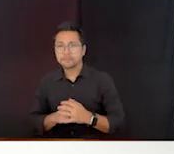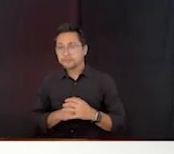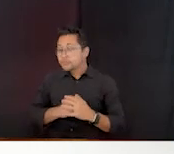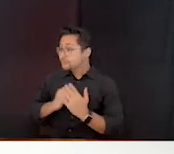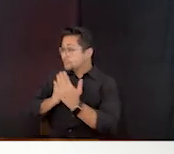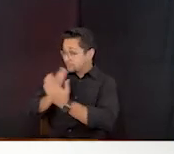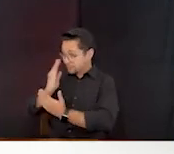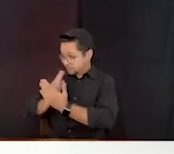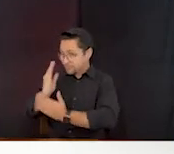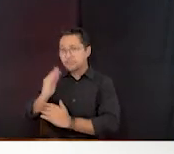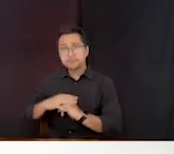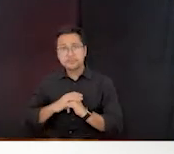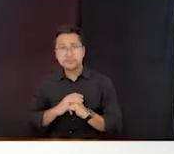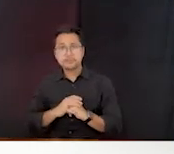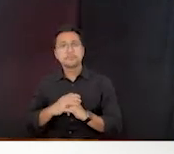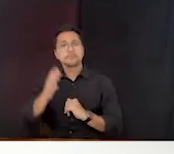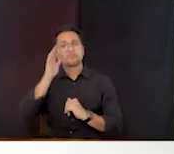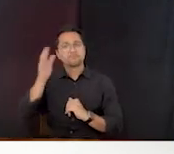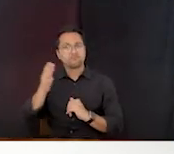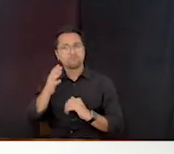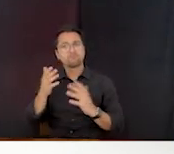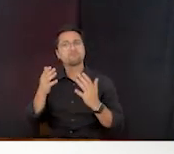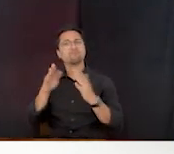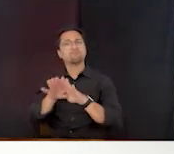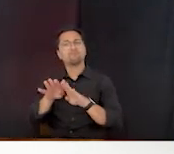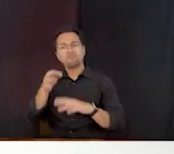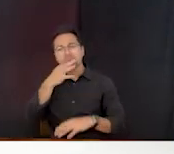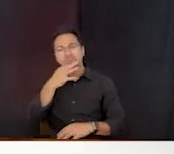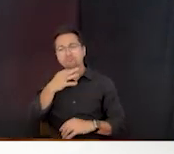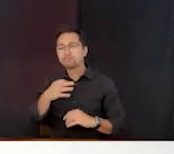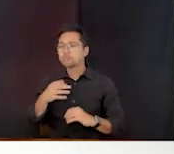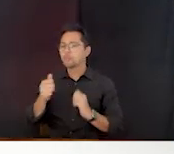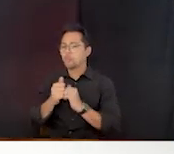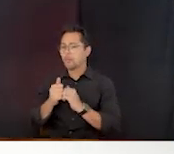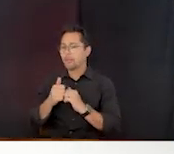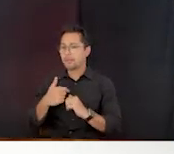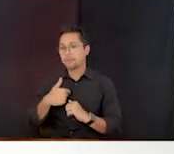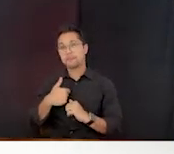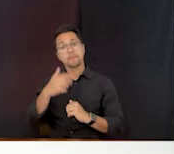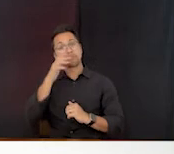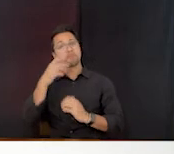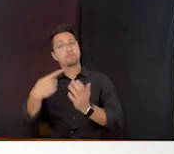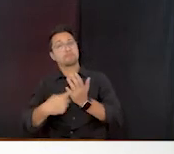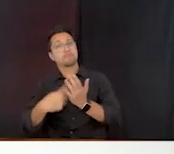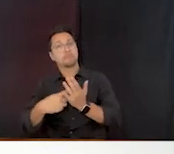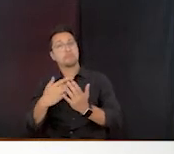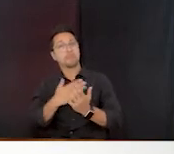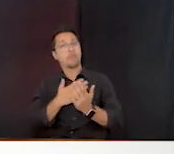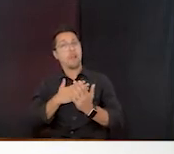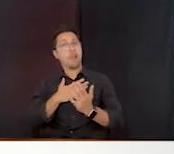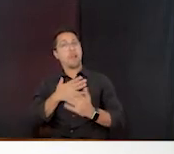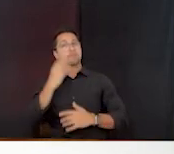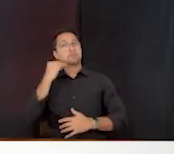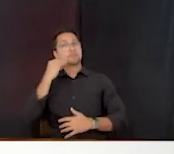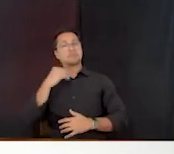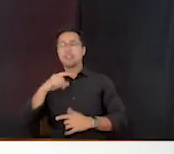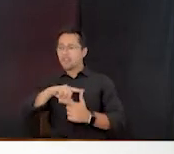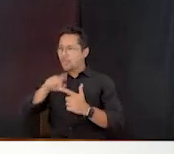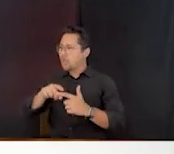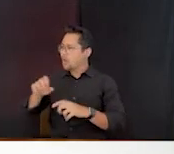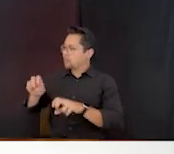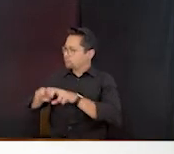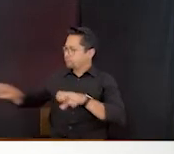All right, so we're gonna wrap up with I'm going to bring up a few takeaways, and then we're going to have all of our